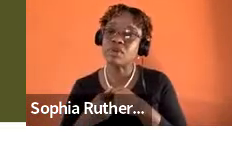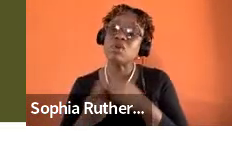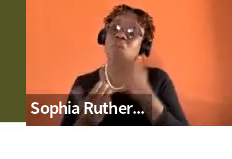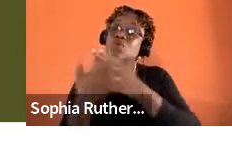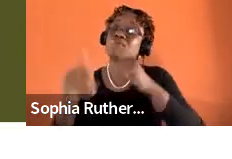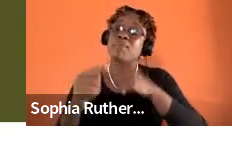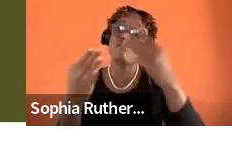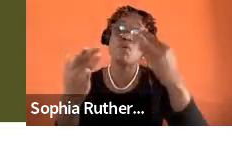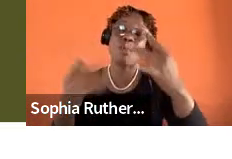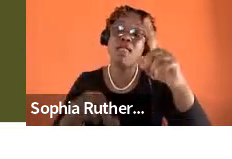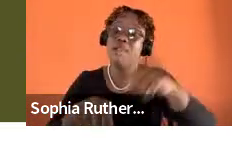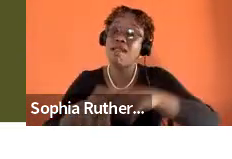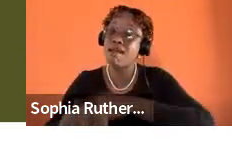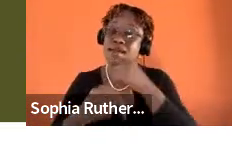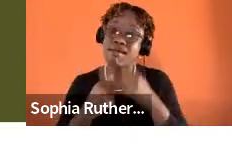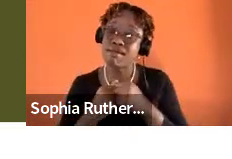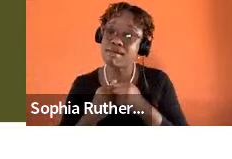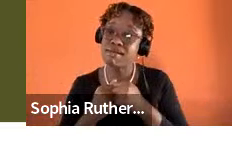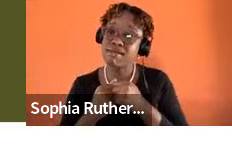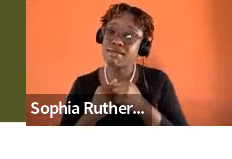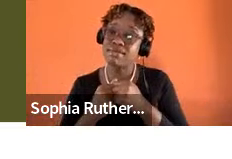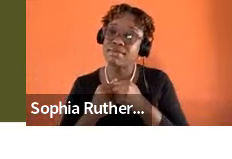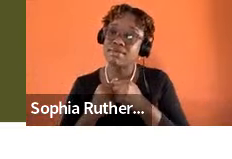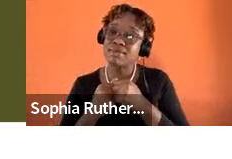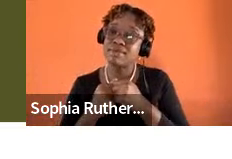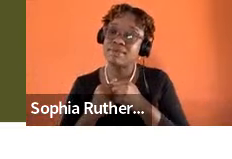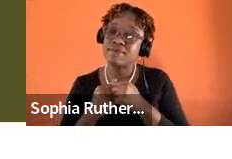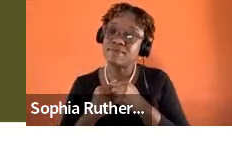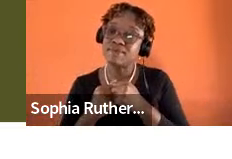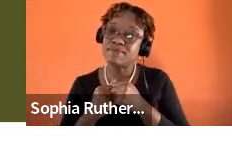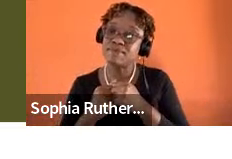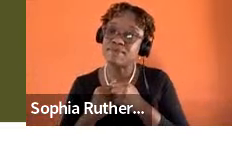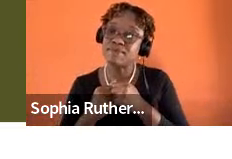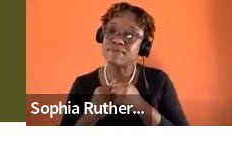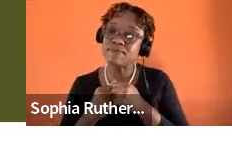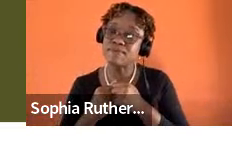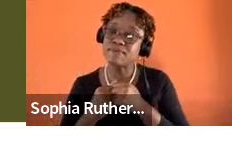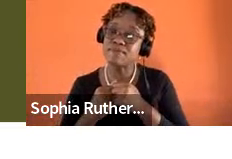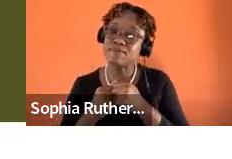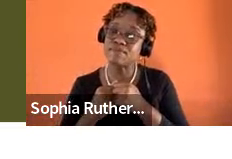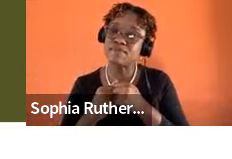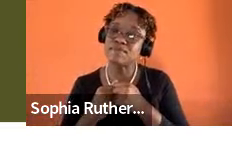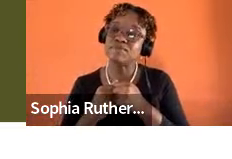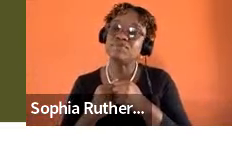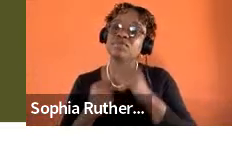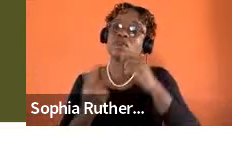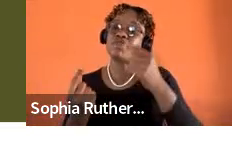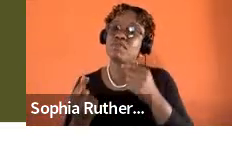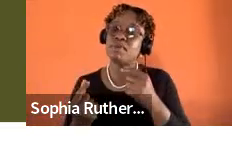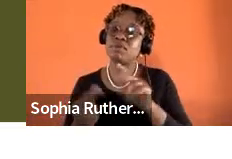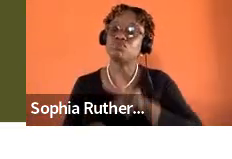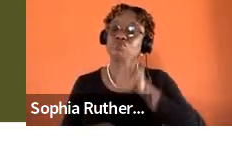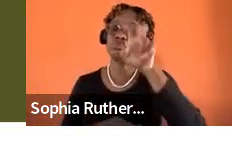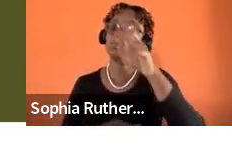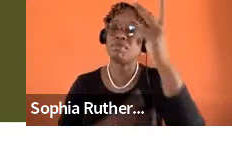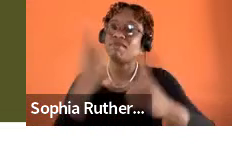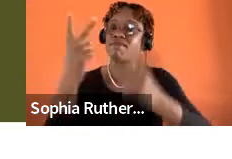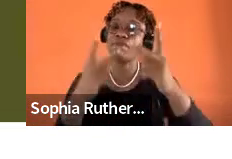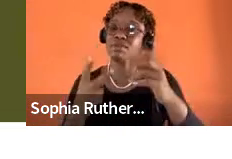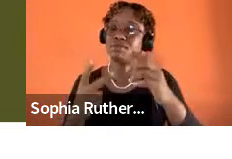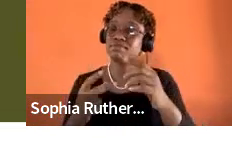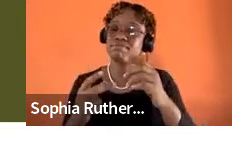are related to you actually visiting the facility for a service, but it is also